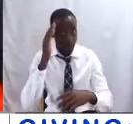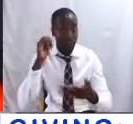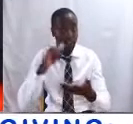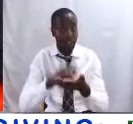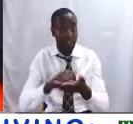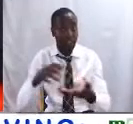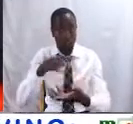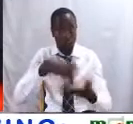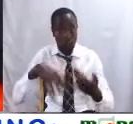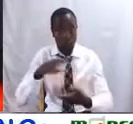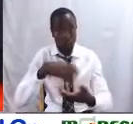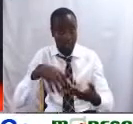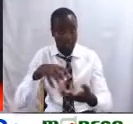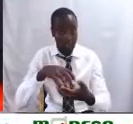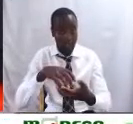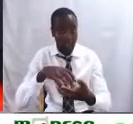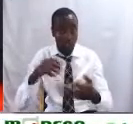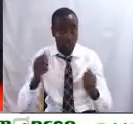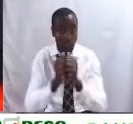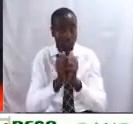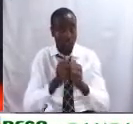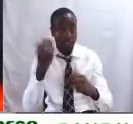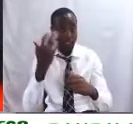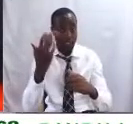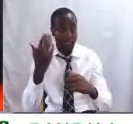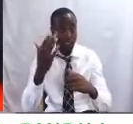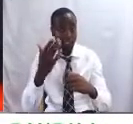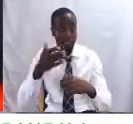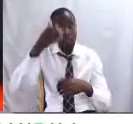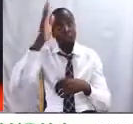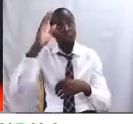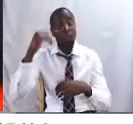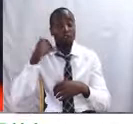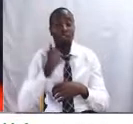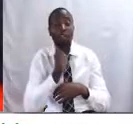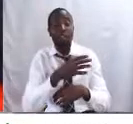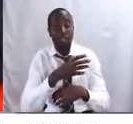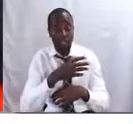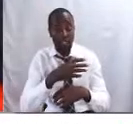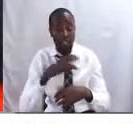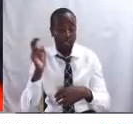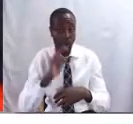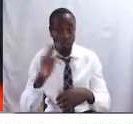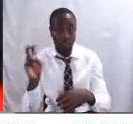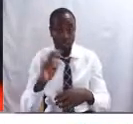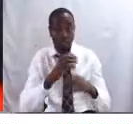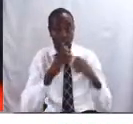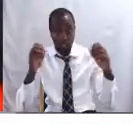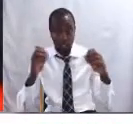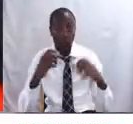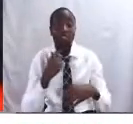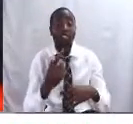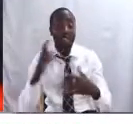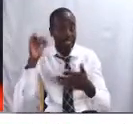we mixed ourselves with things that are ungodly because we were not vigilant enough. And that is why we are being